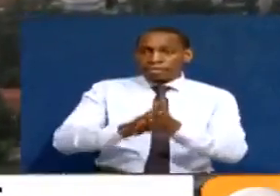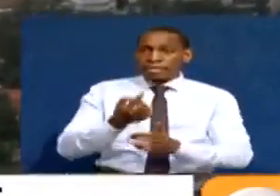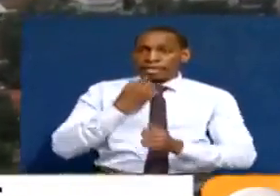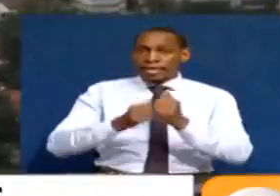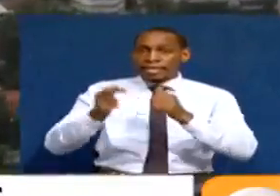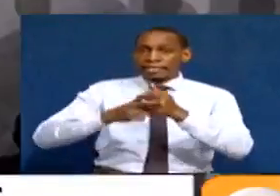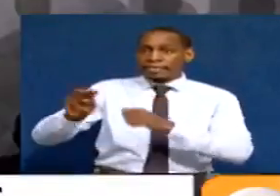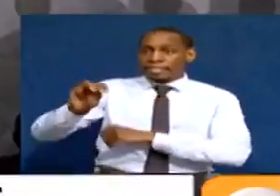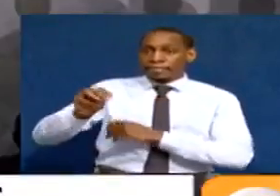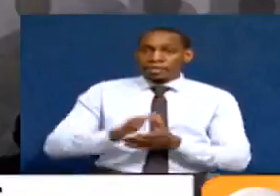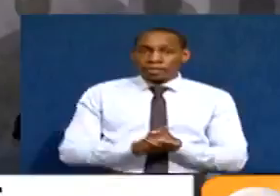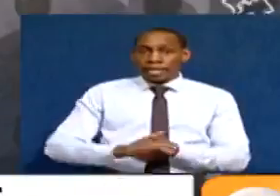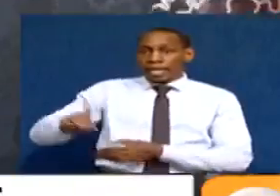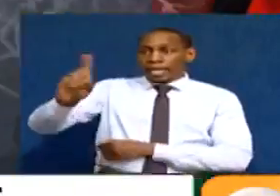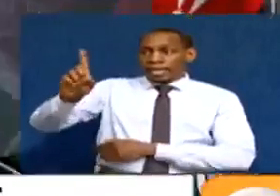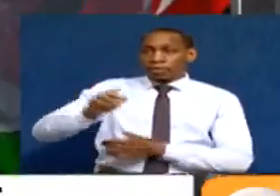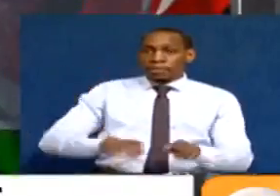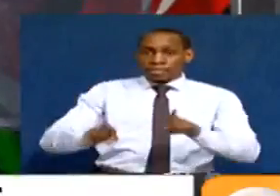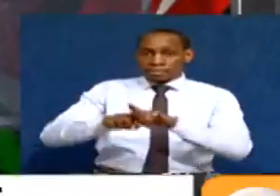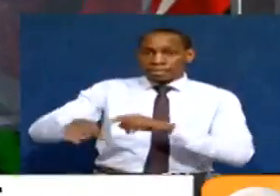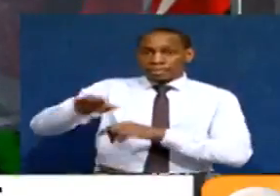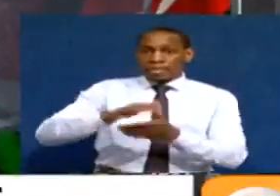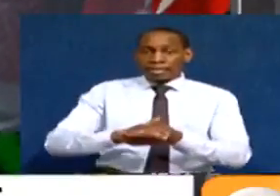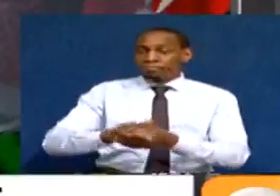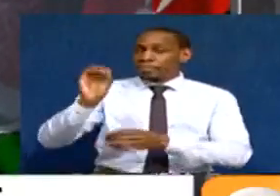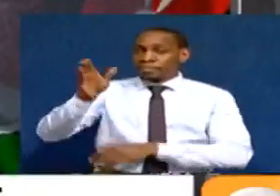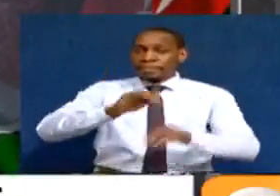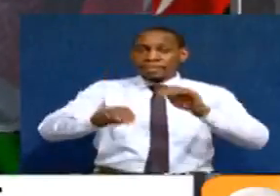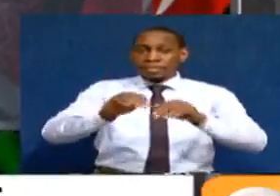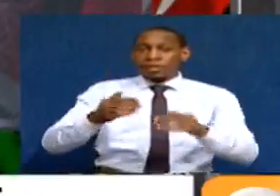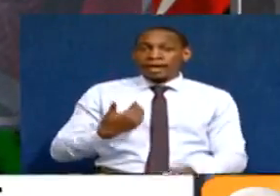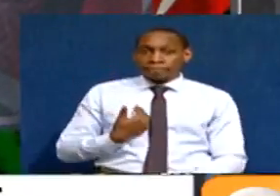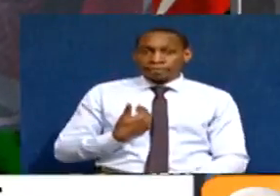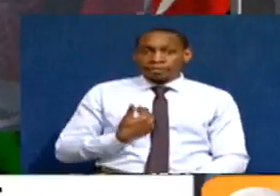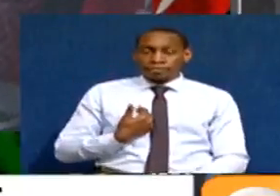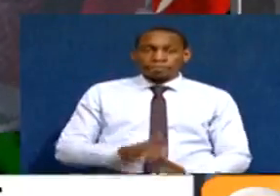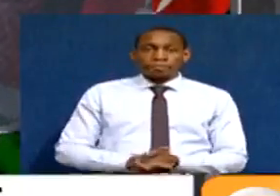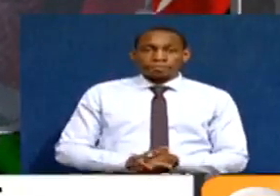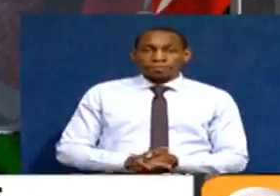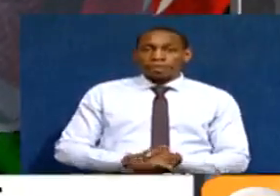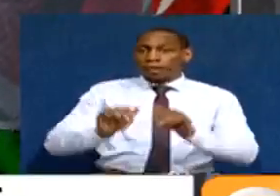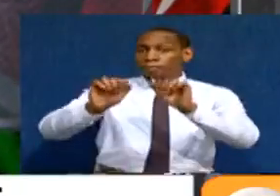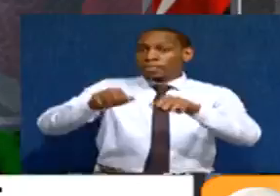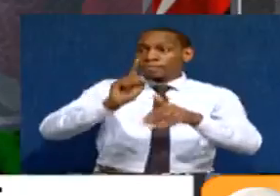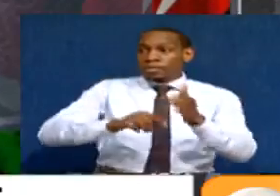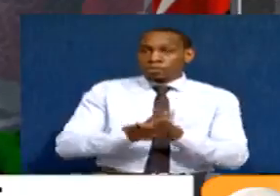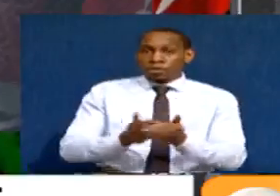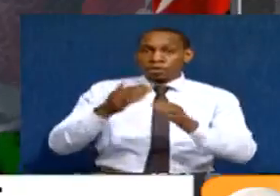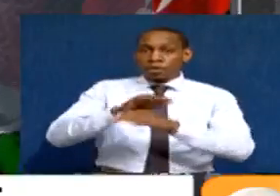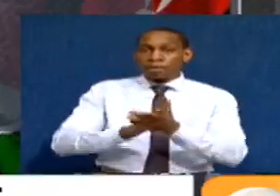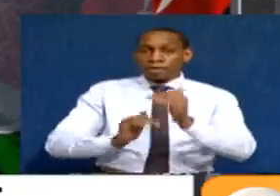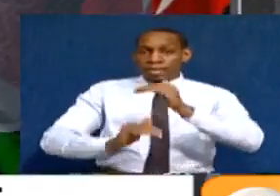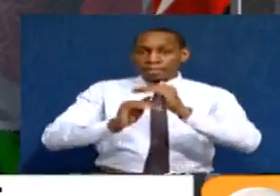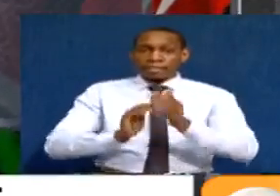117 million shillings. Nairobi is one of the most expensive elections in the country to contest, with a possibility to exceed the